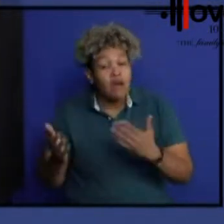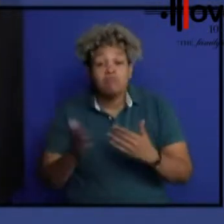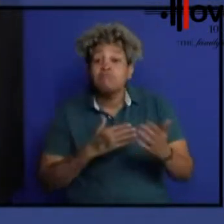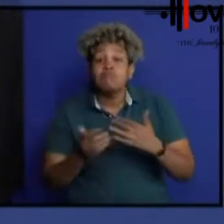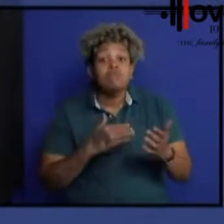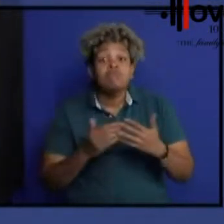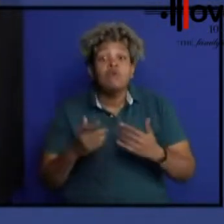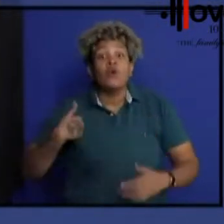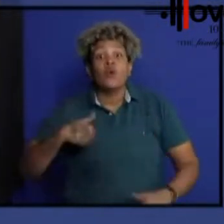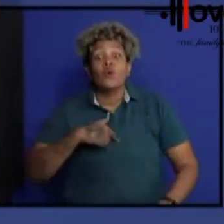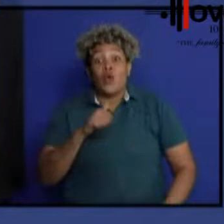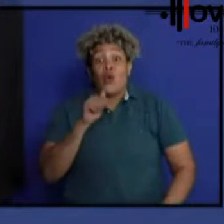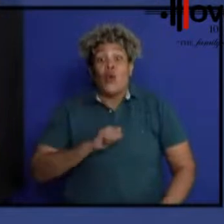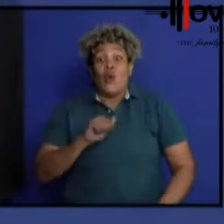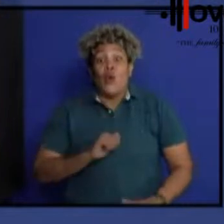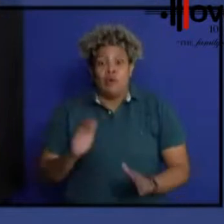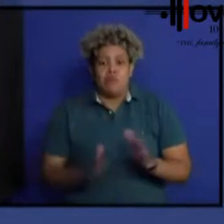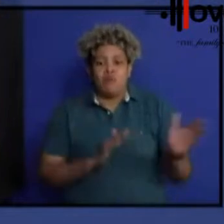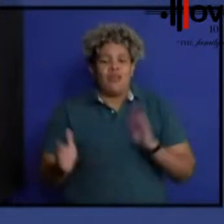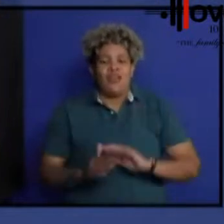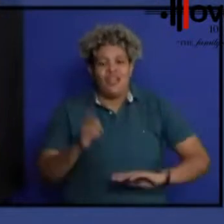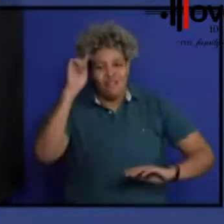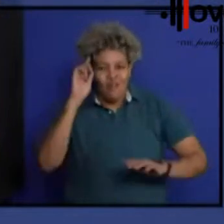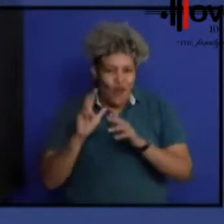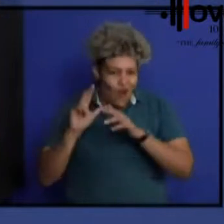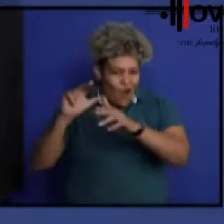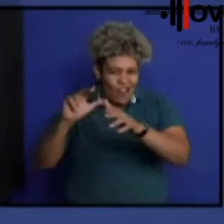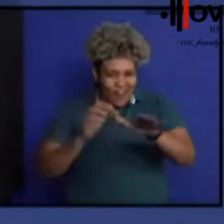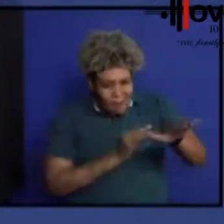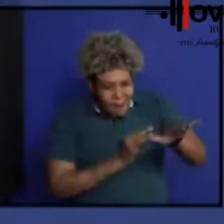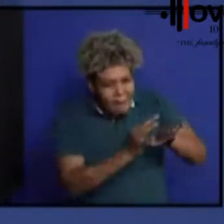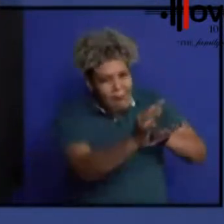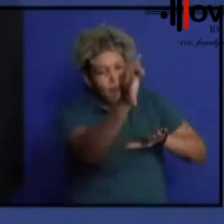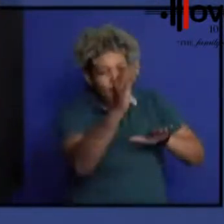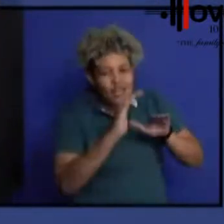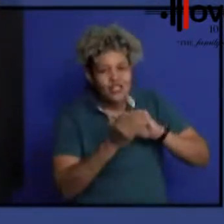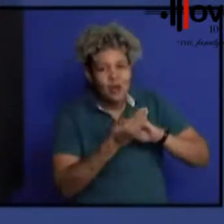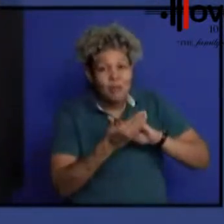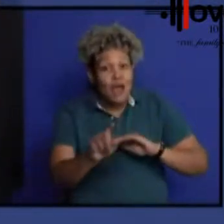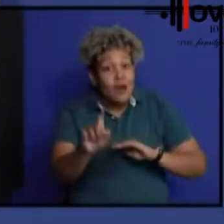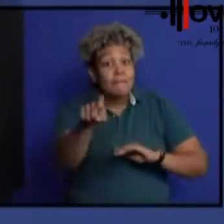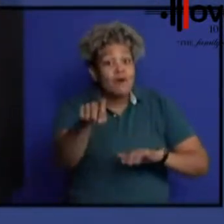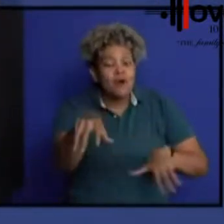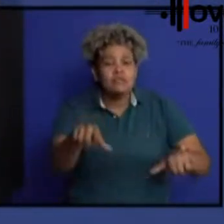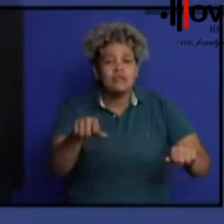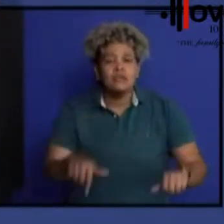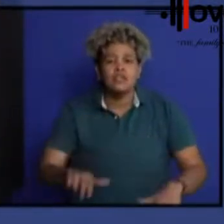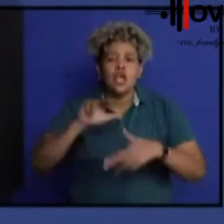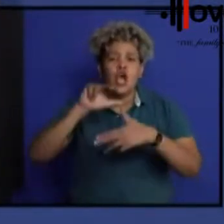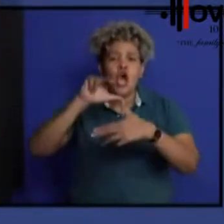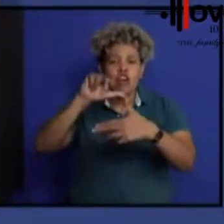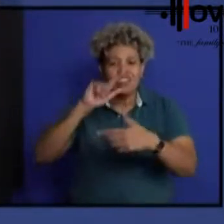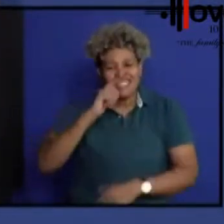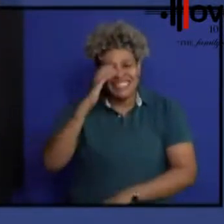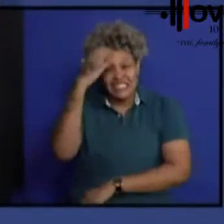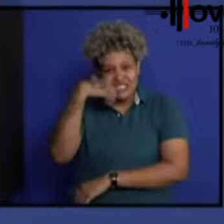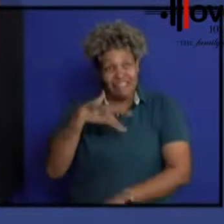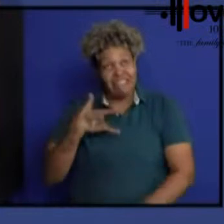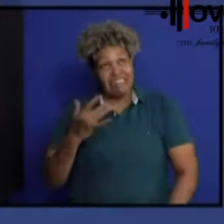make our own preparations. Jamaica must take this hurricane